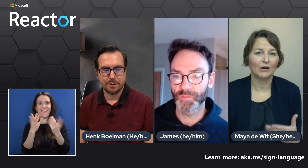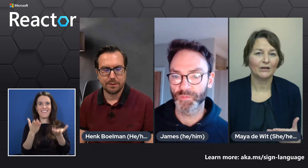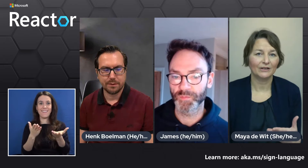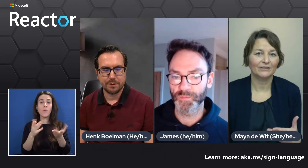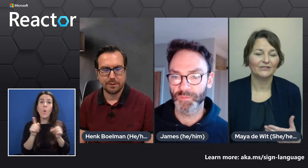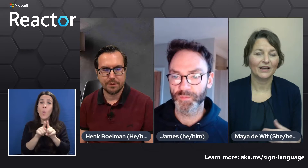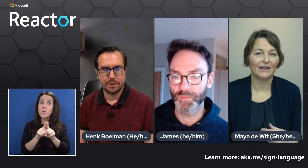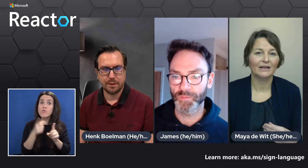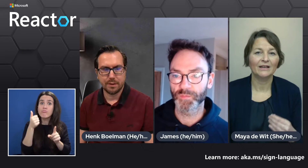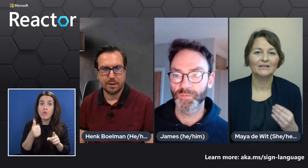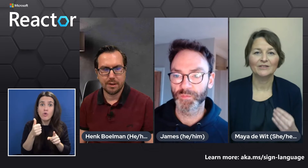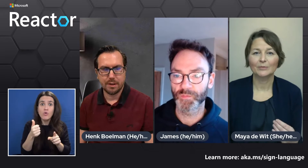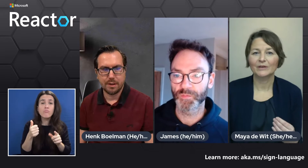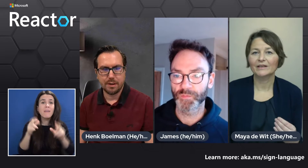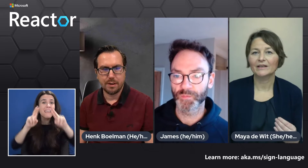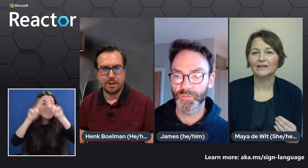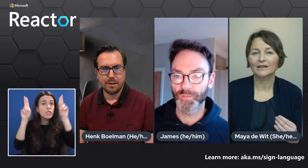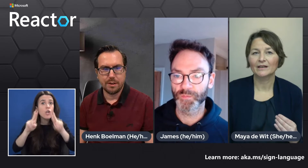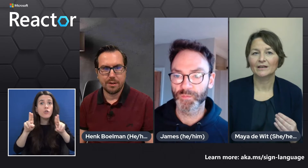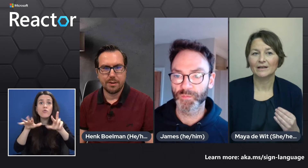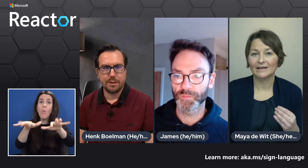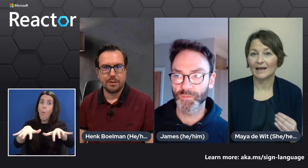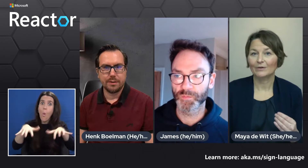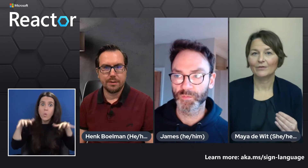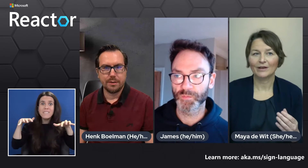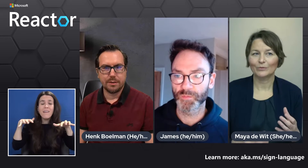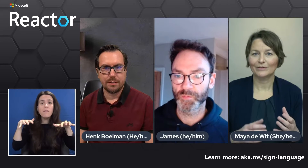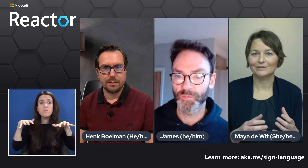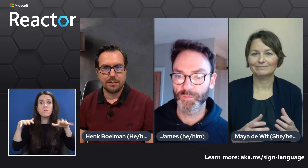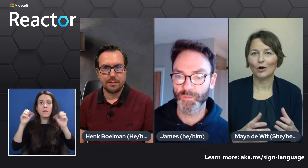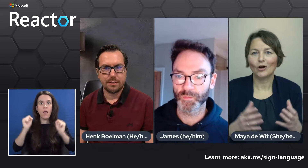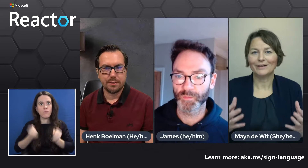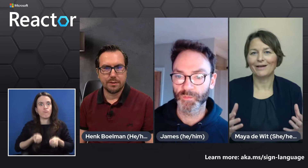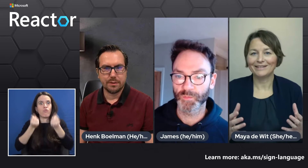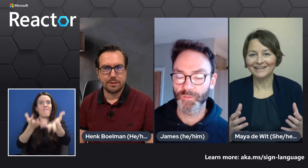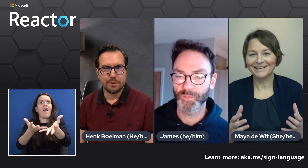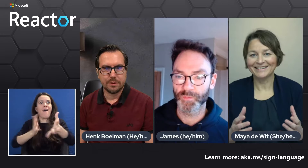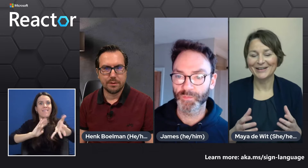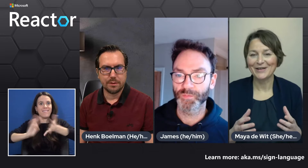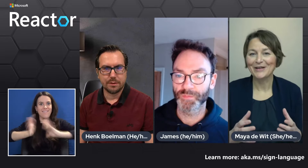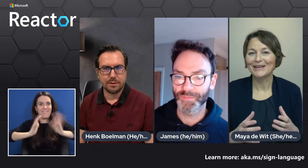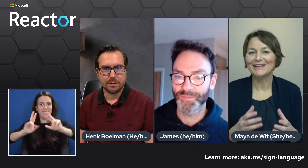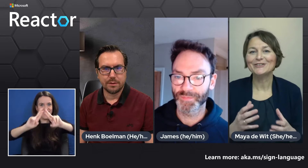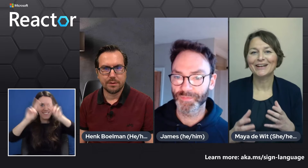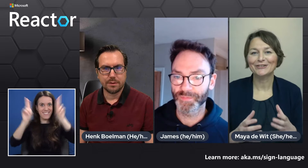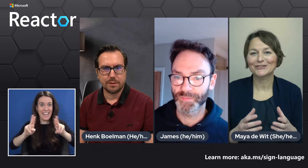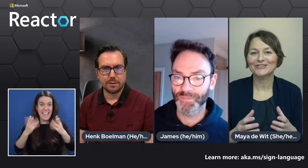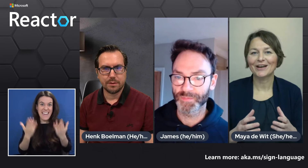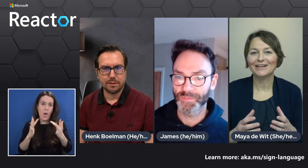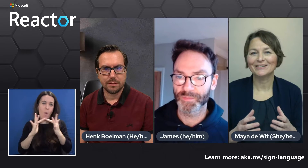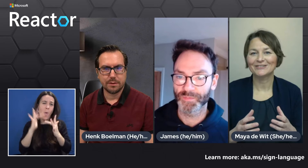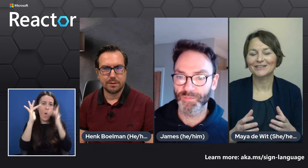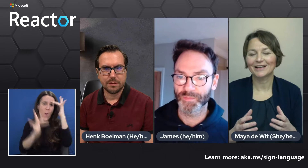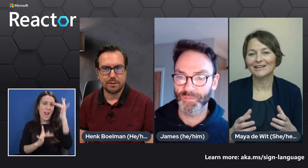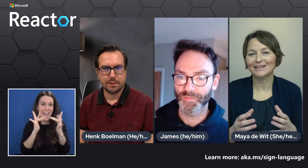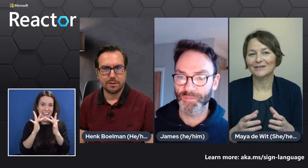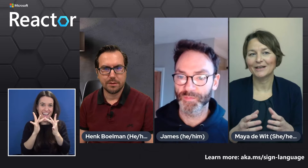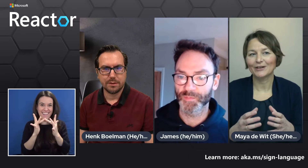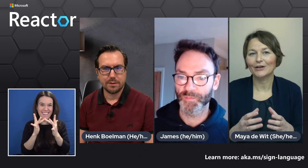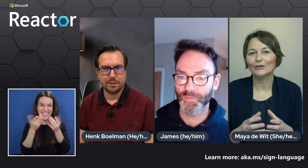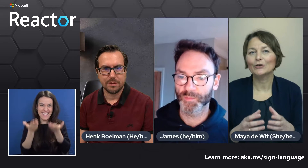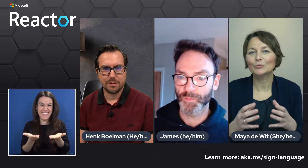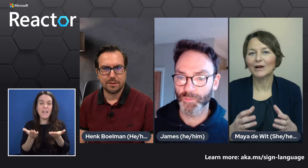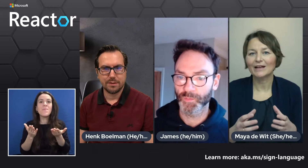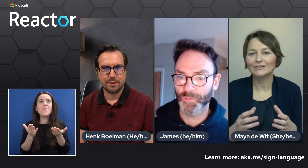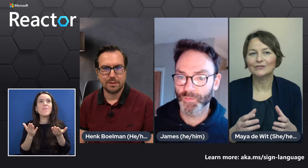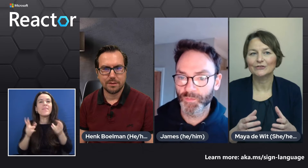international audience. And typically, now that we're online, International Sign is like